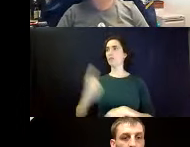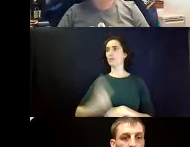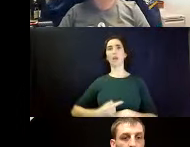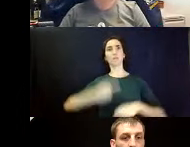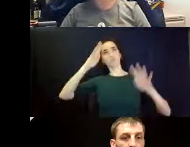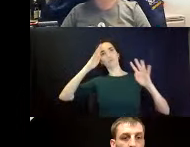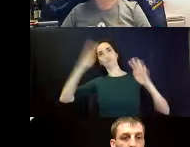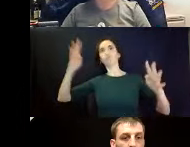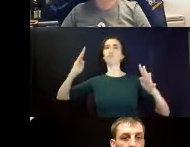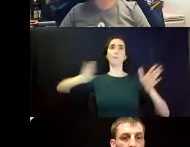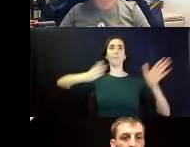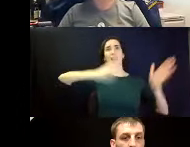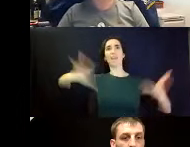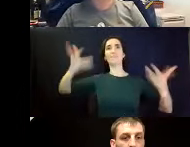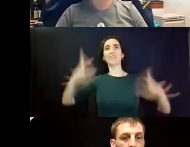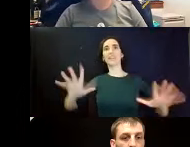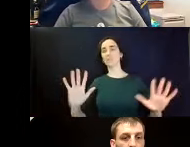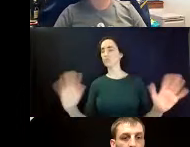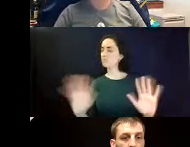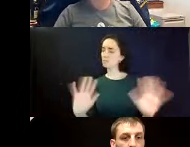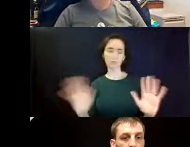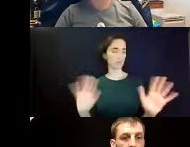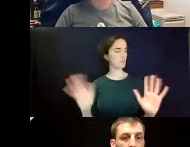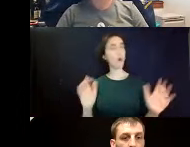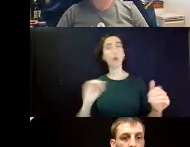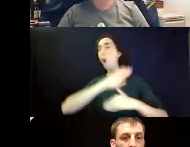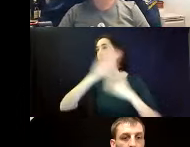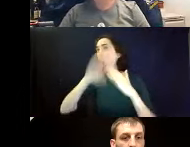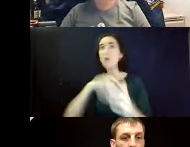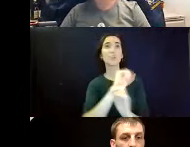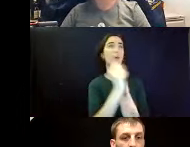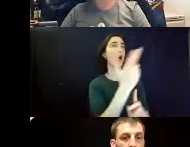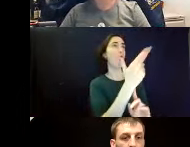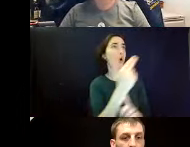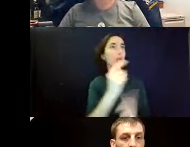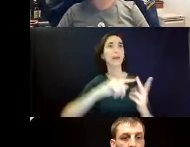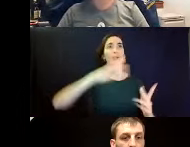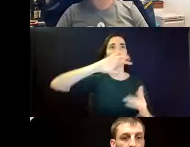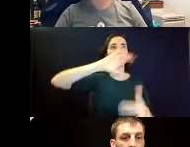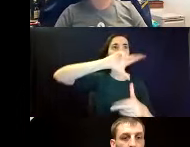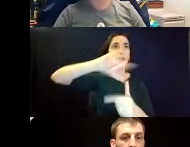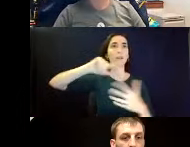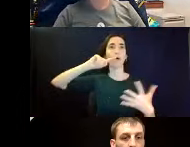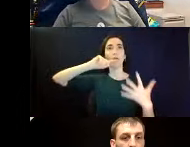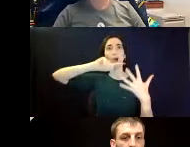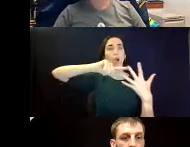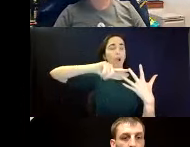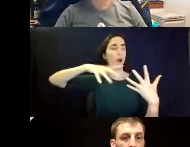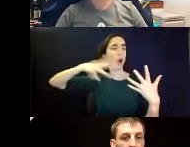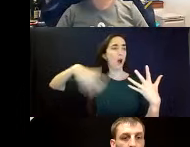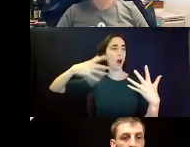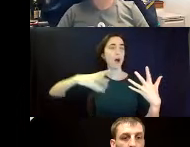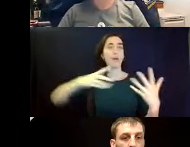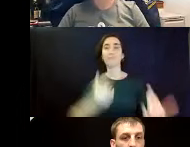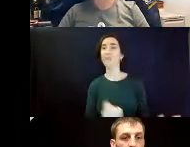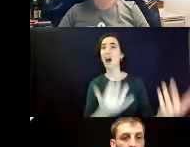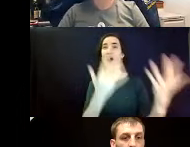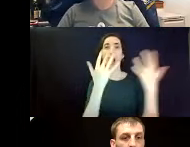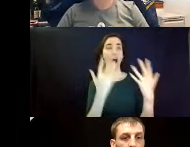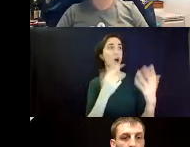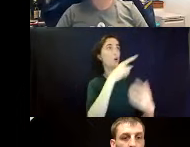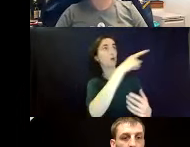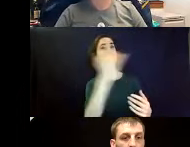your emergency plan for every situation, for hurricanes, for tornadoes, for fires at the